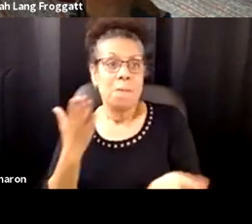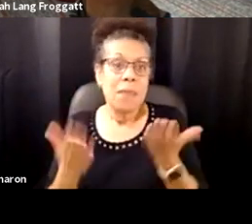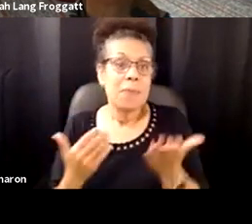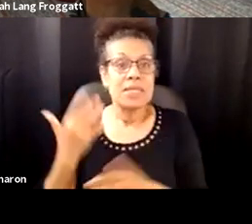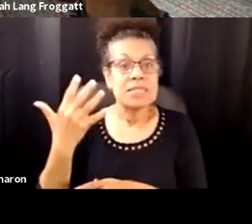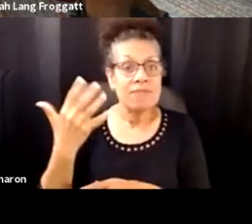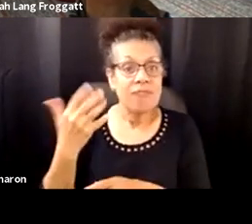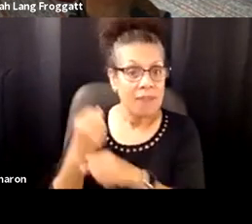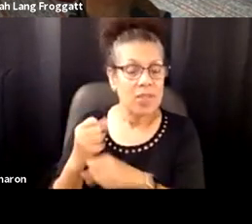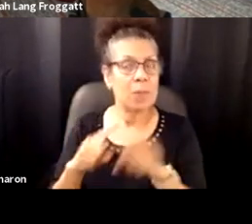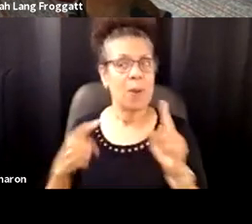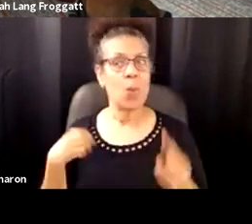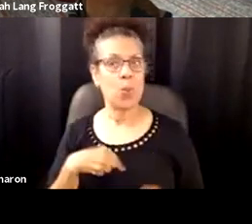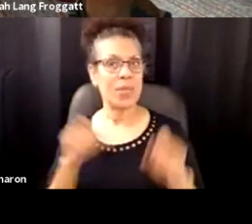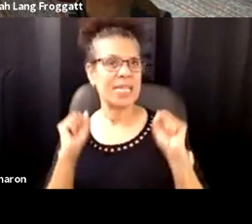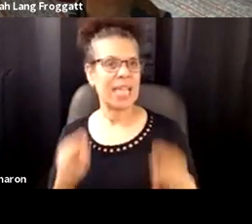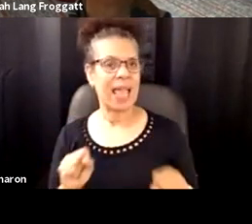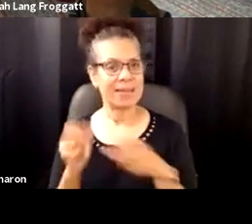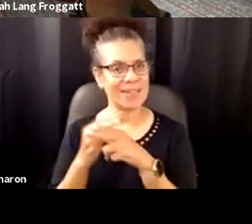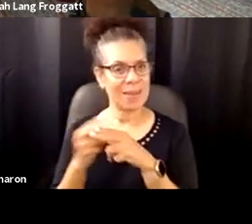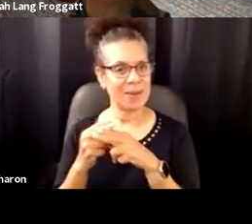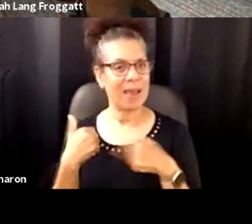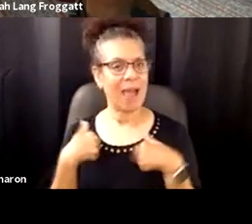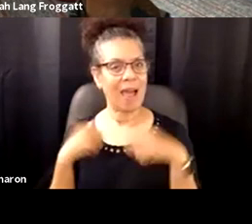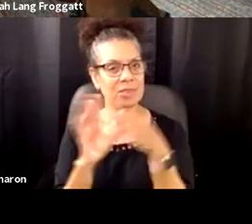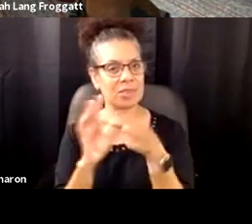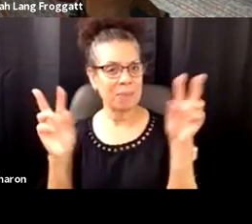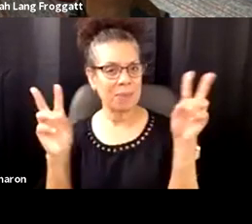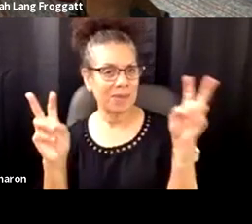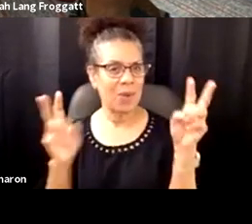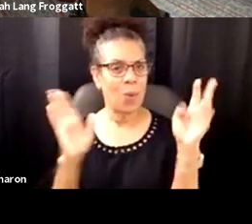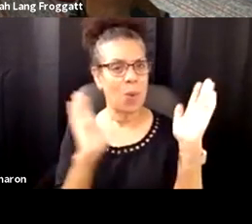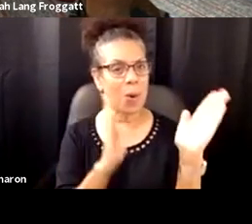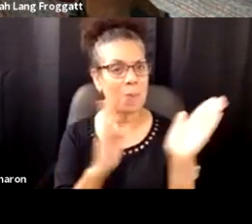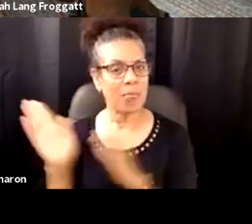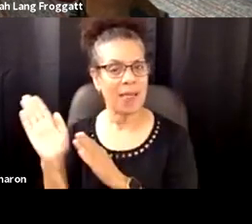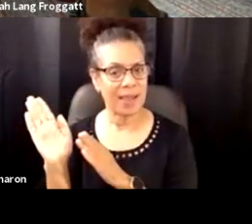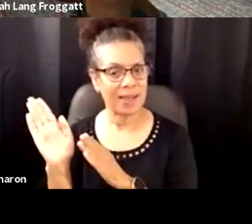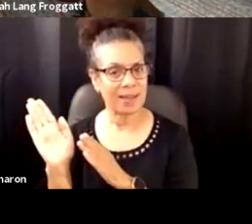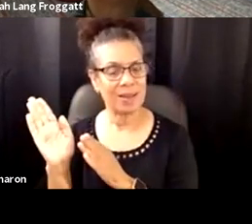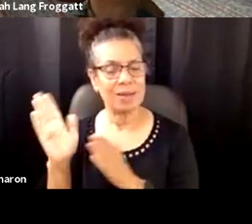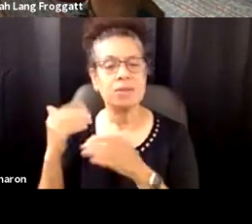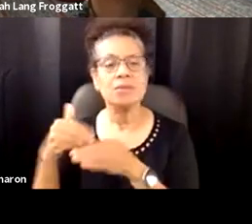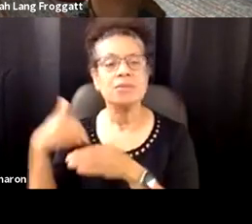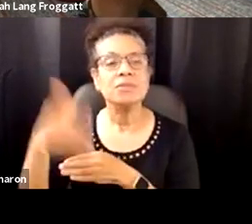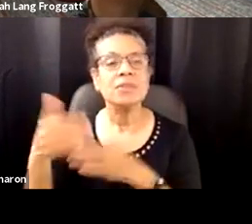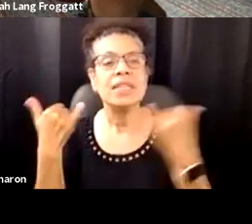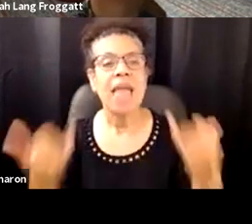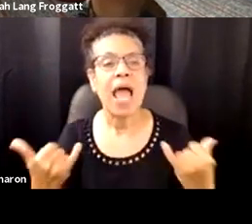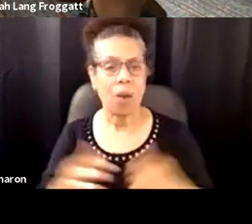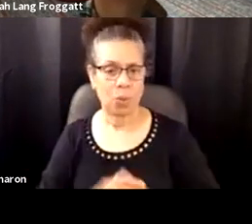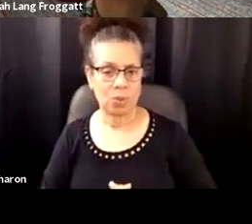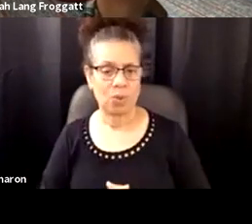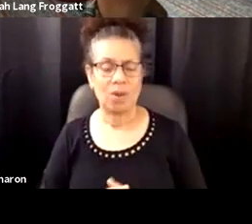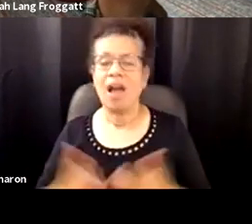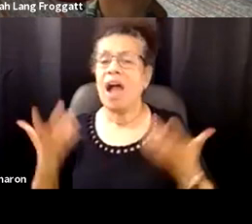years that we could have a statement and a plan about what's happening now because i'd hate to